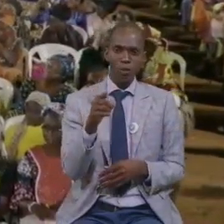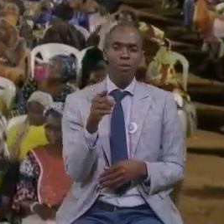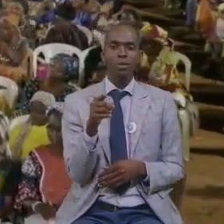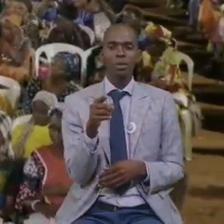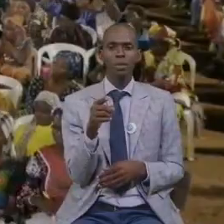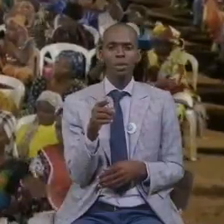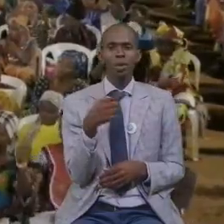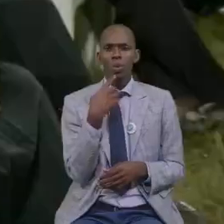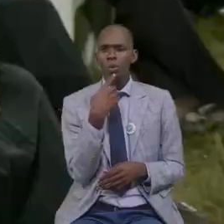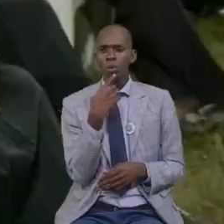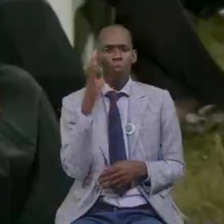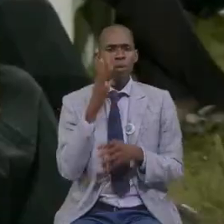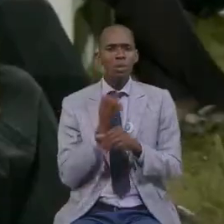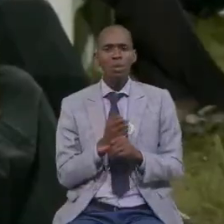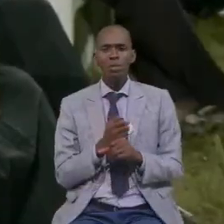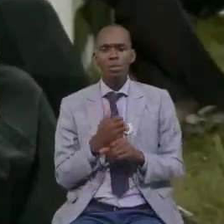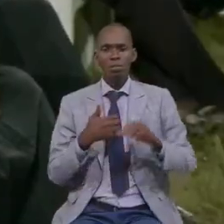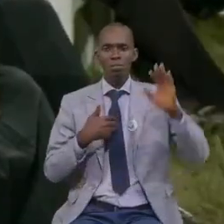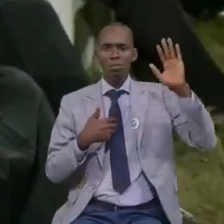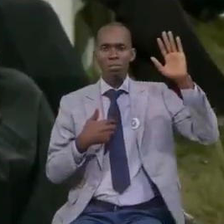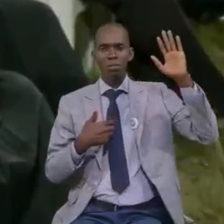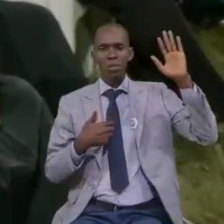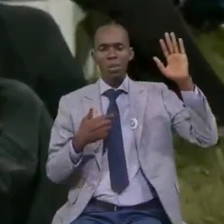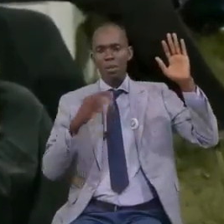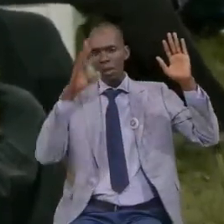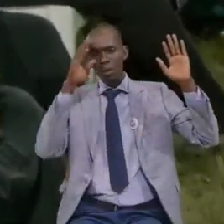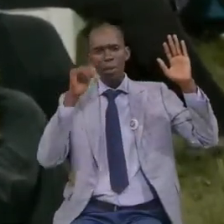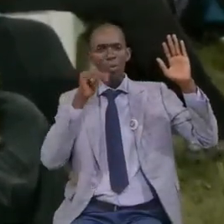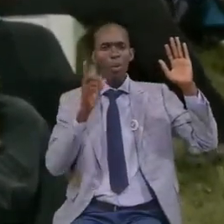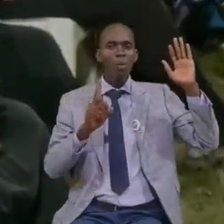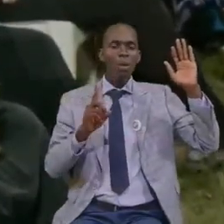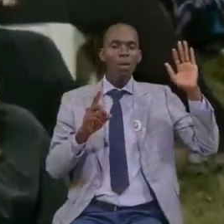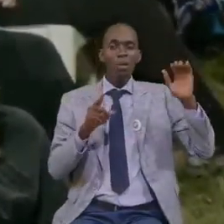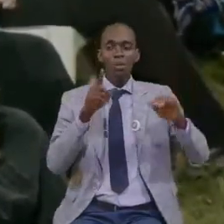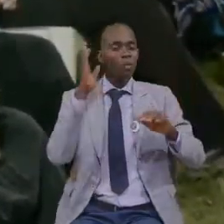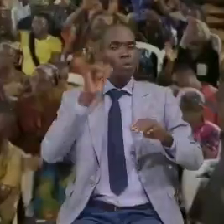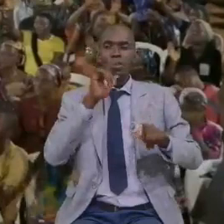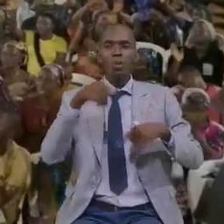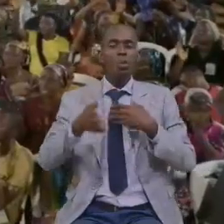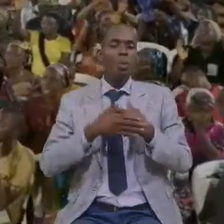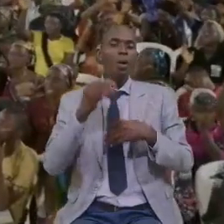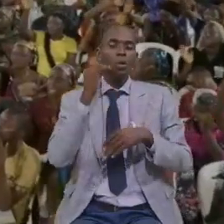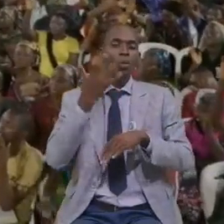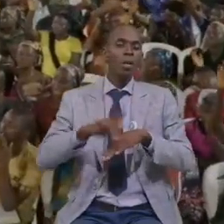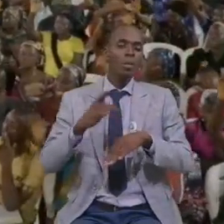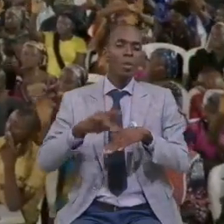Where is he? Where is she? You will not go back home